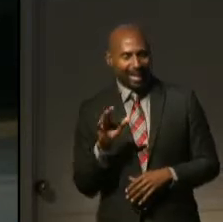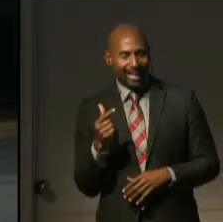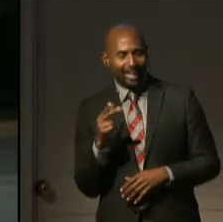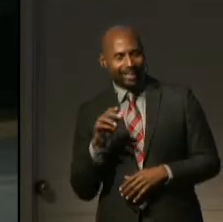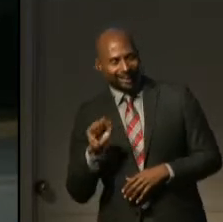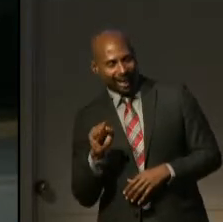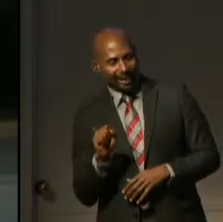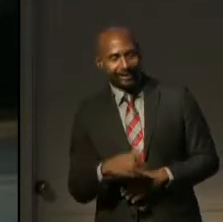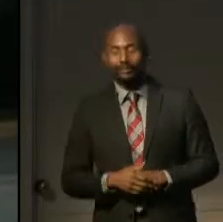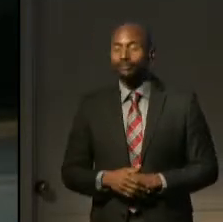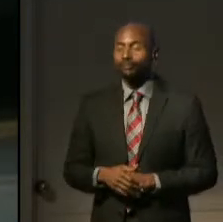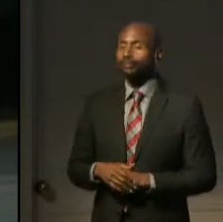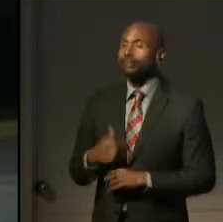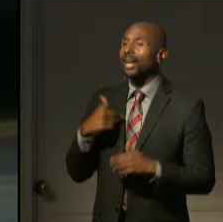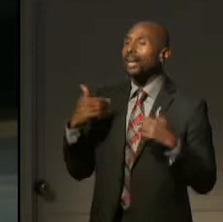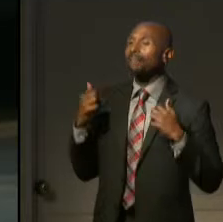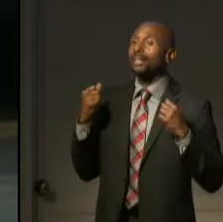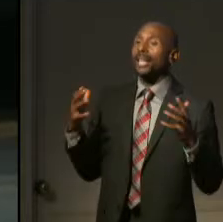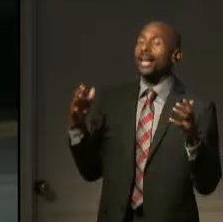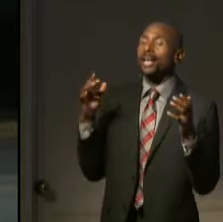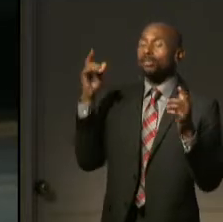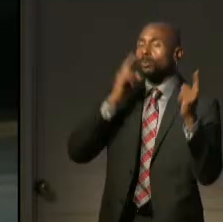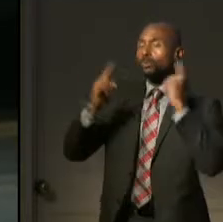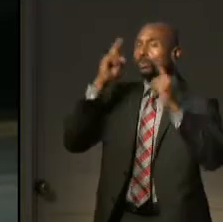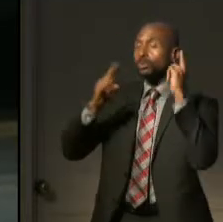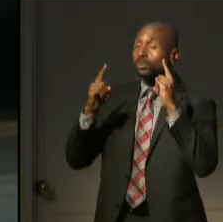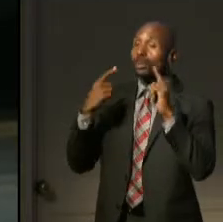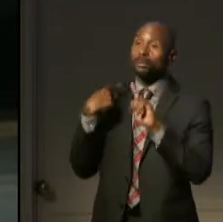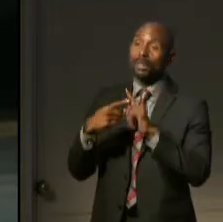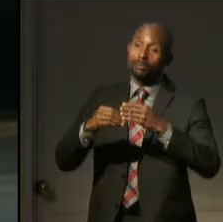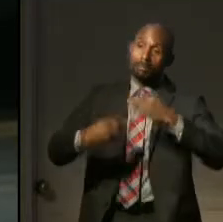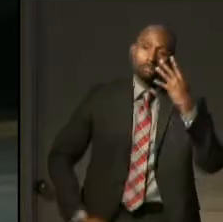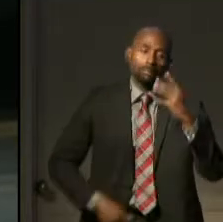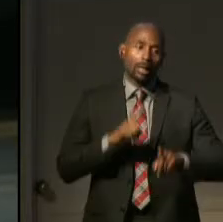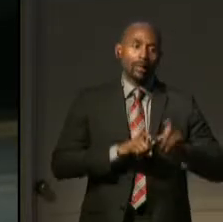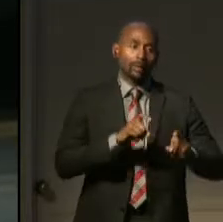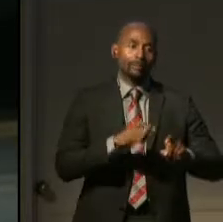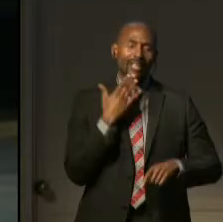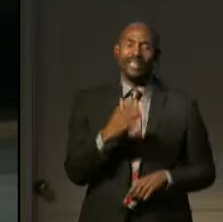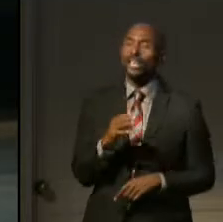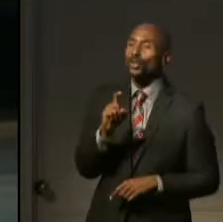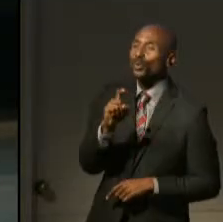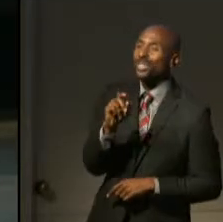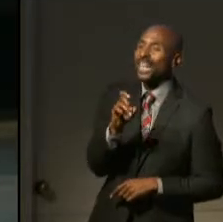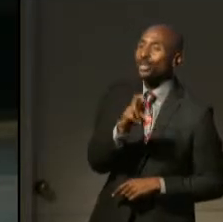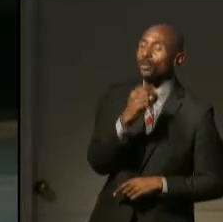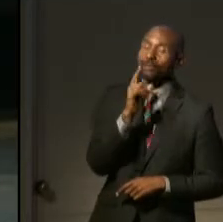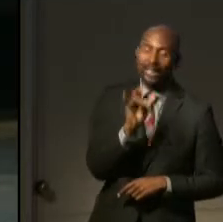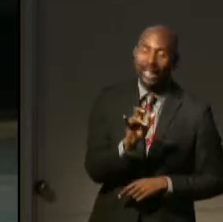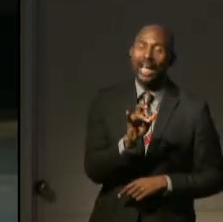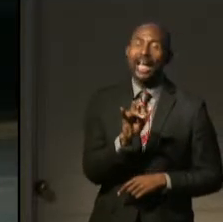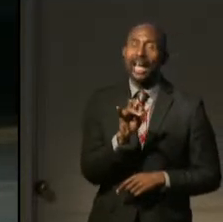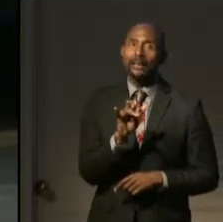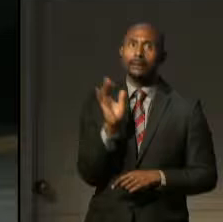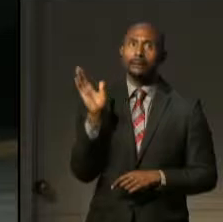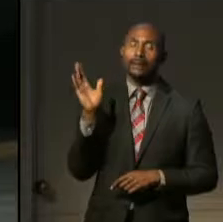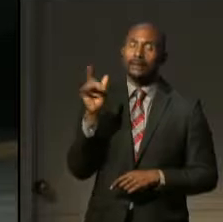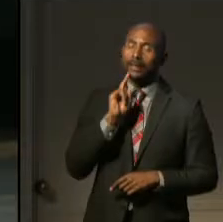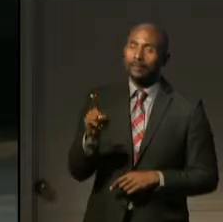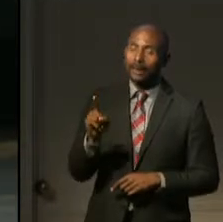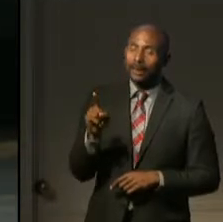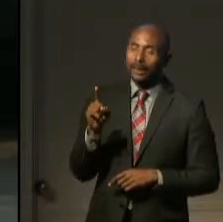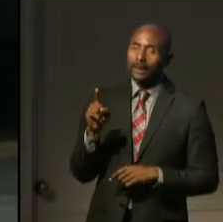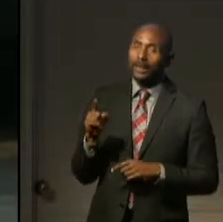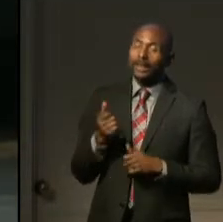I have a lot of thoughts and a million questions, and thank you, Xander, for that thought-provoking and